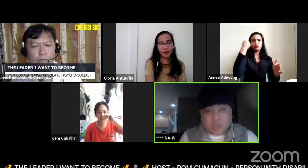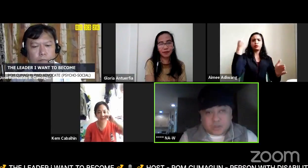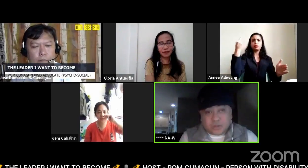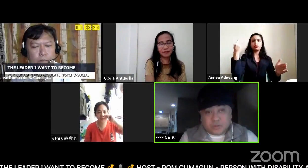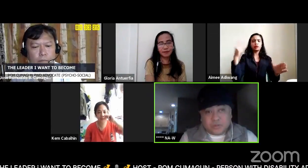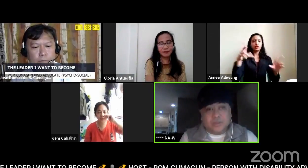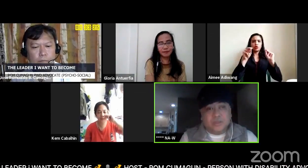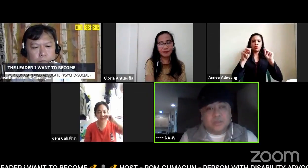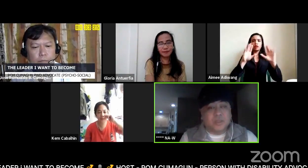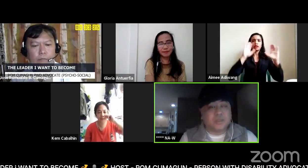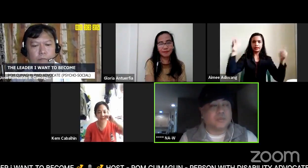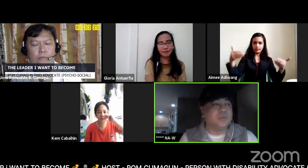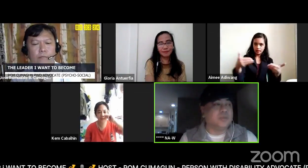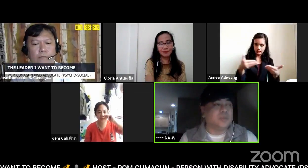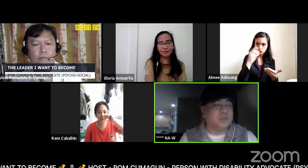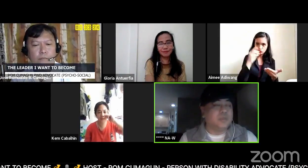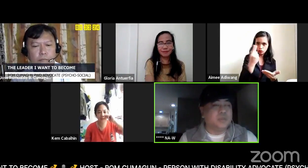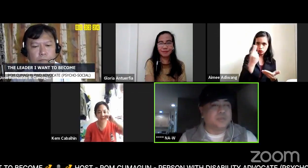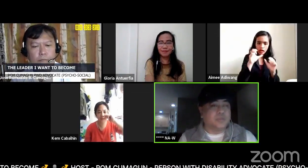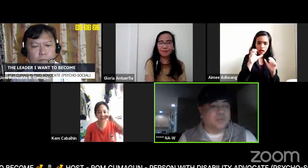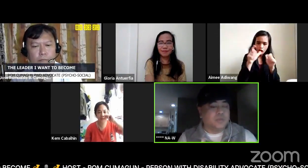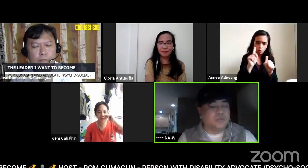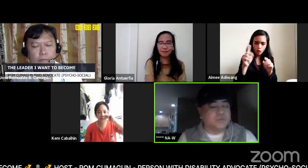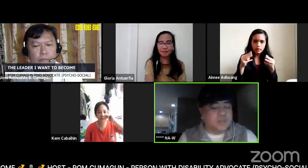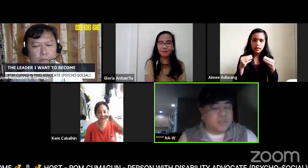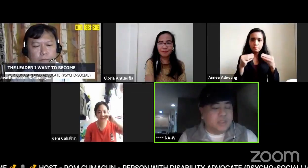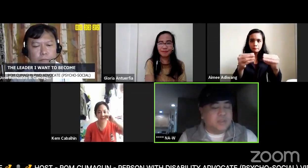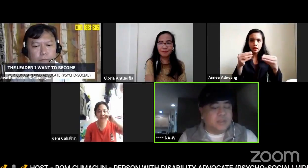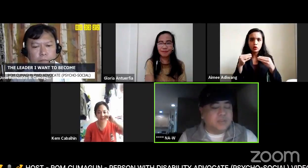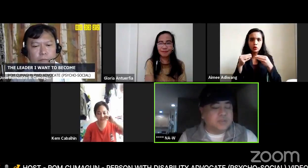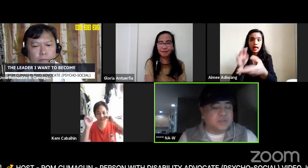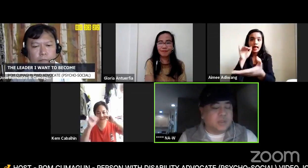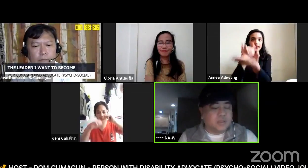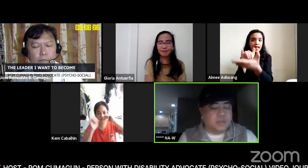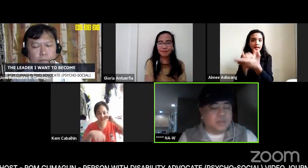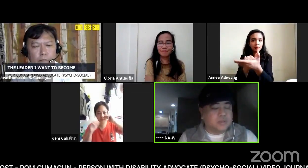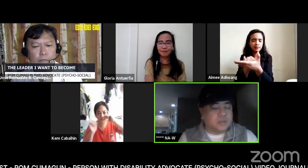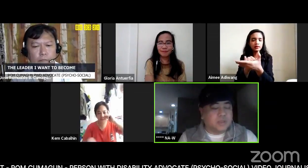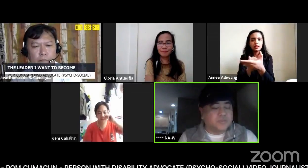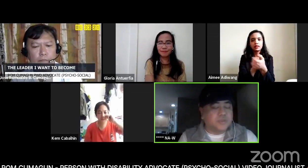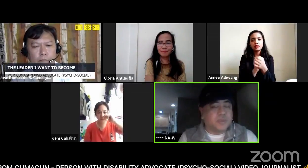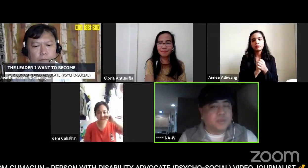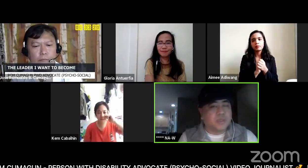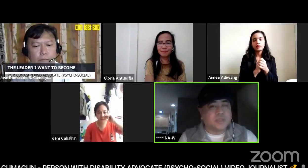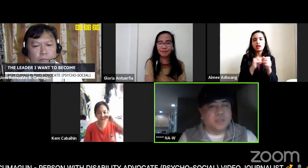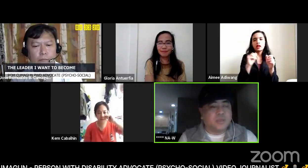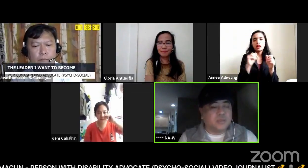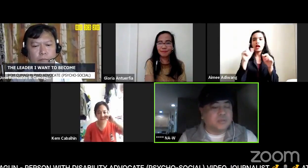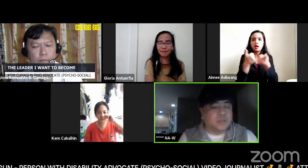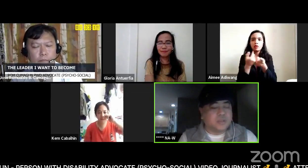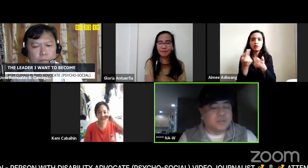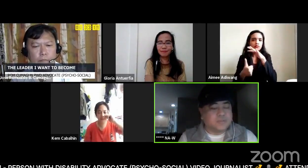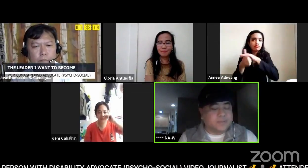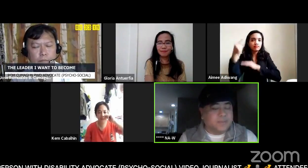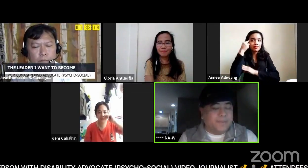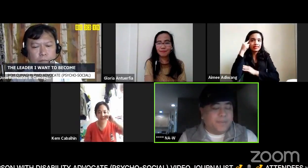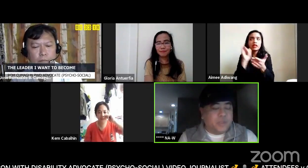be an introduction to the method. So those are the key things that comes to mind right